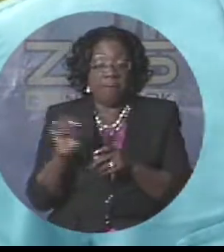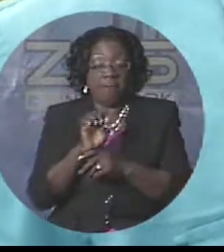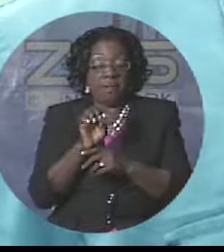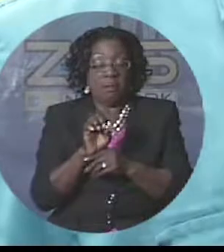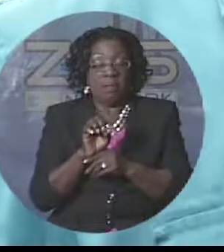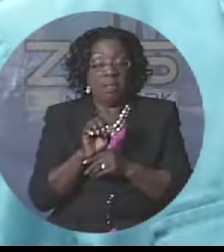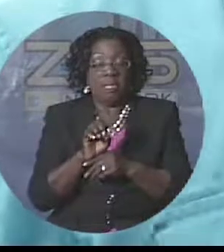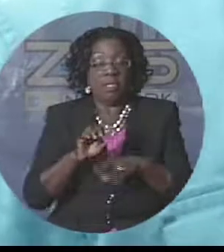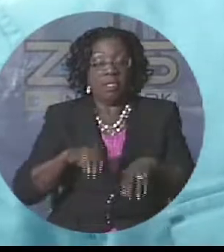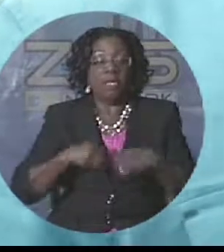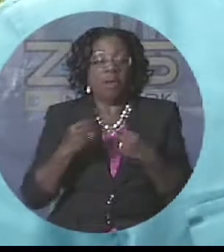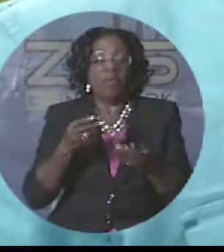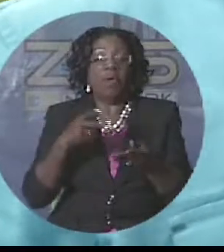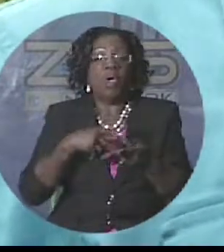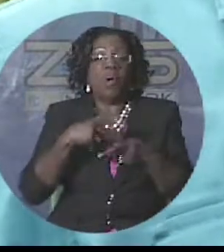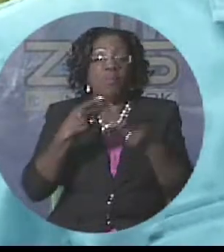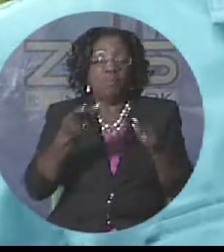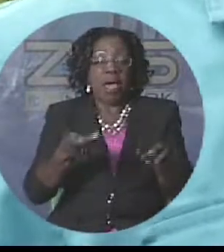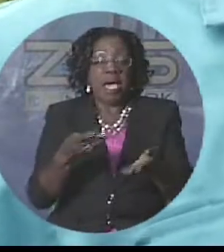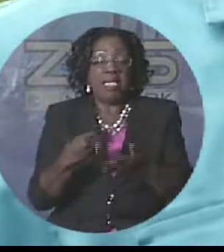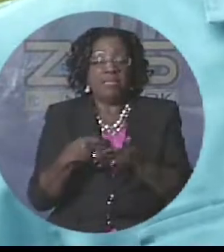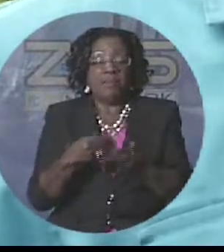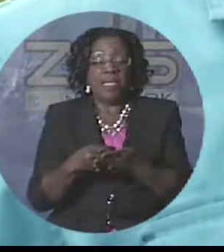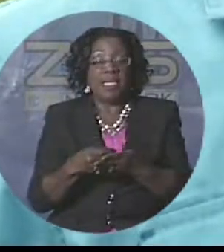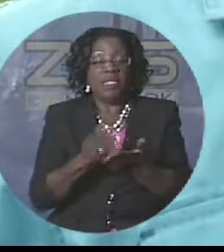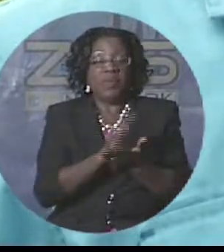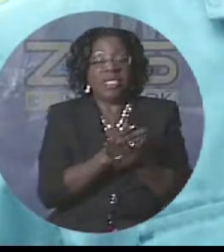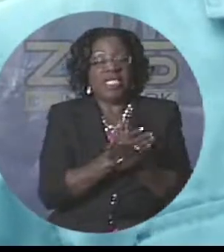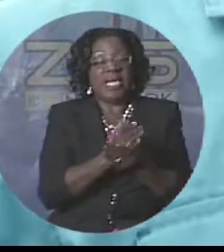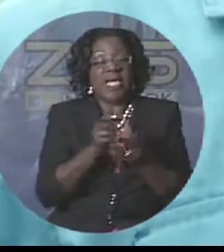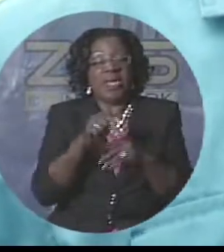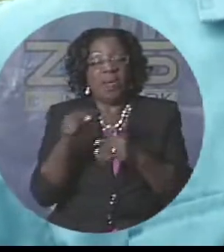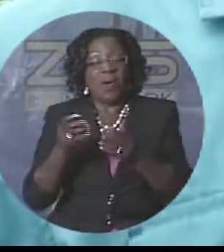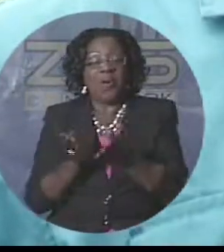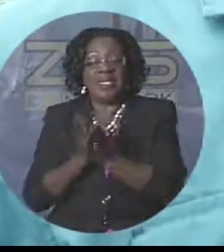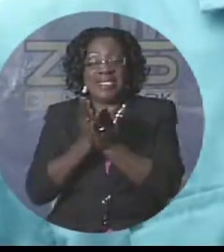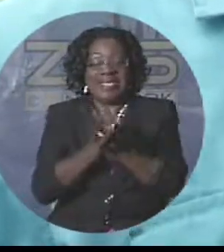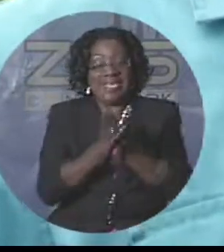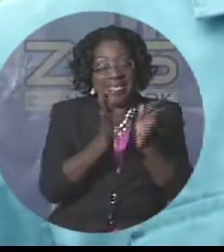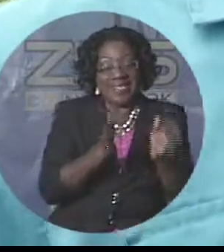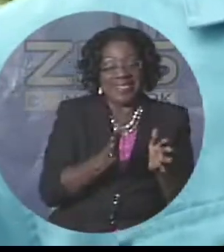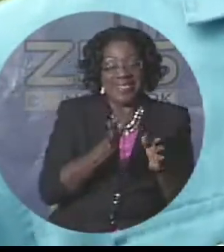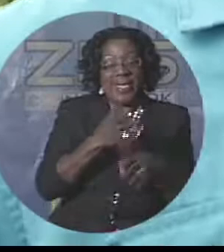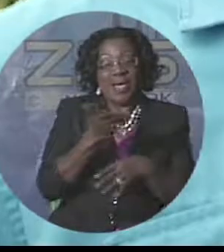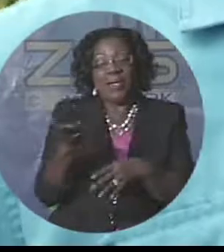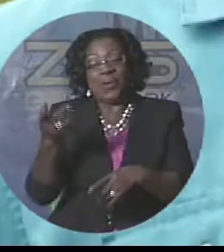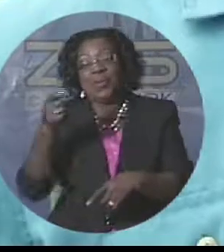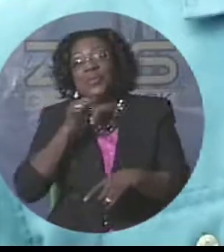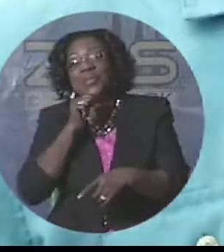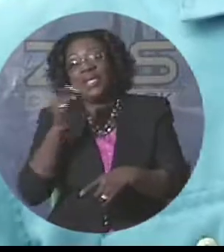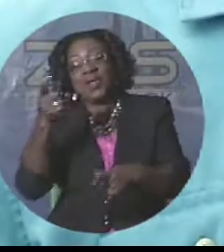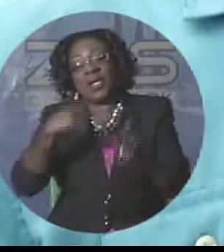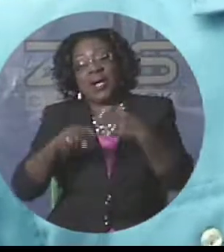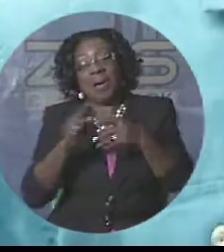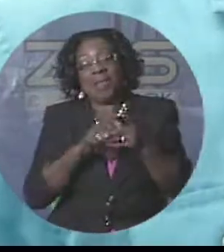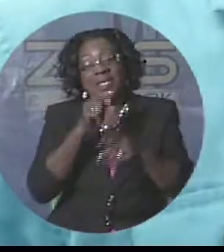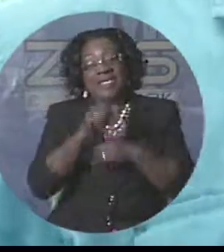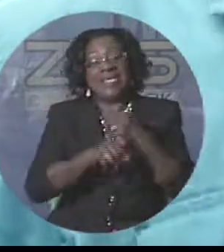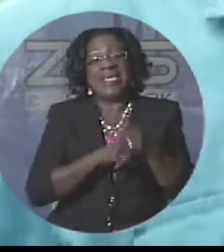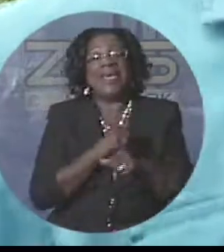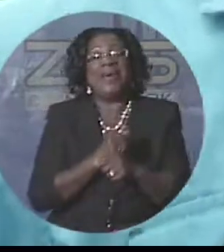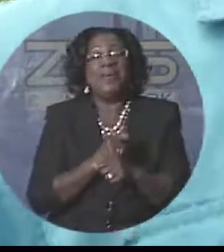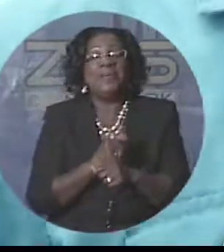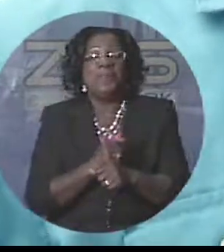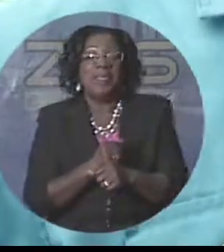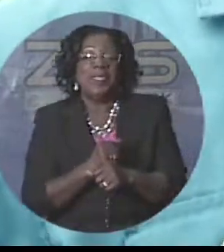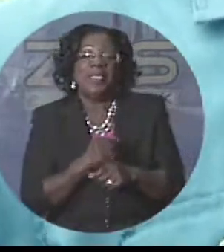money to be distributed amongst the sailors. So we expect our sailors to be extremely happy. And for those guys who didn't make it this year, particularly some of the crybabies